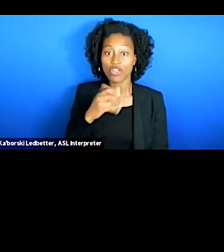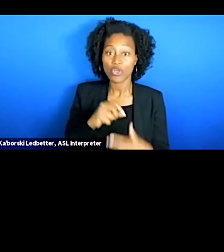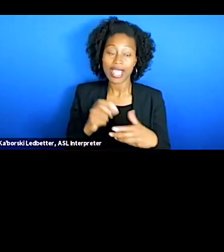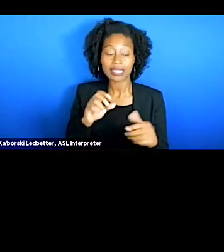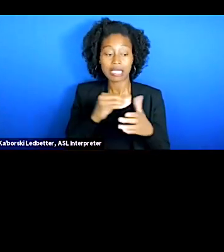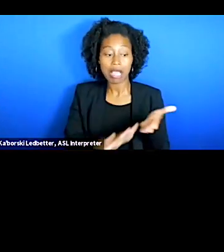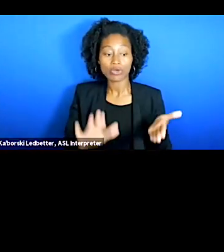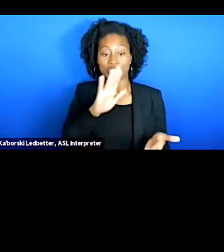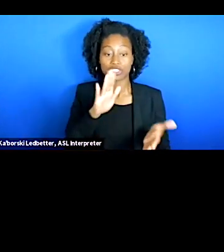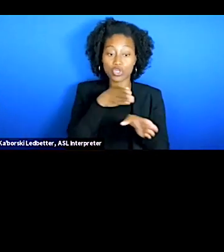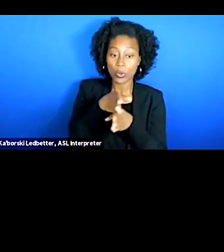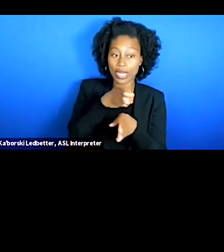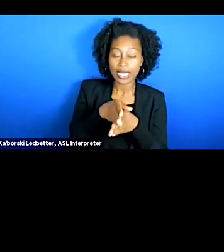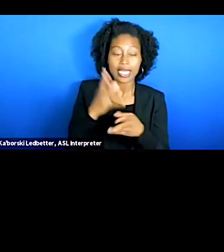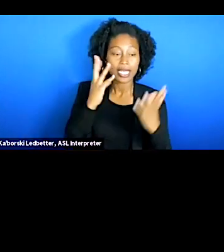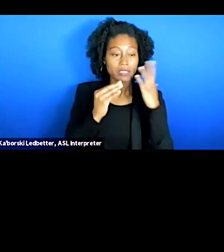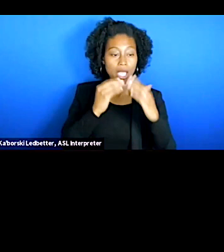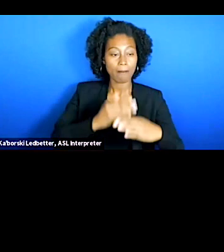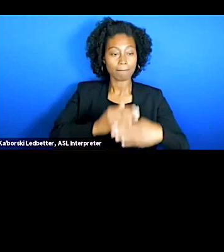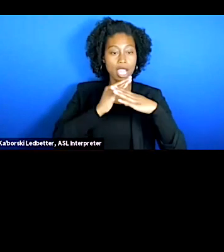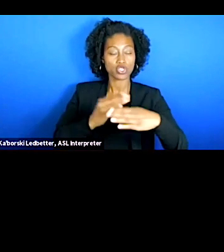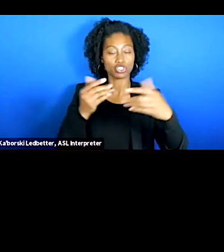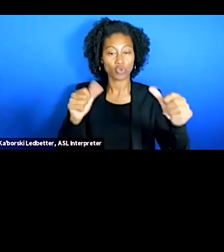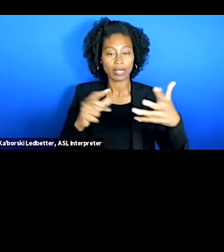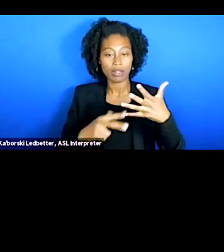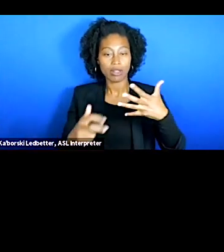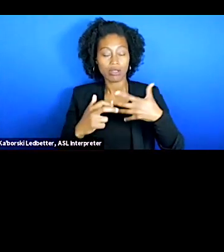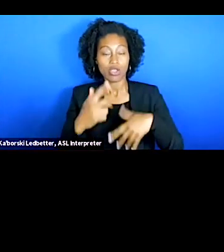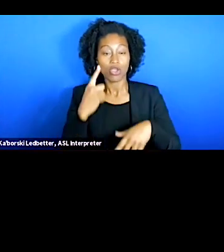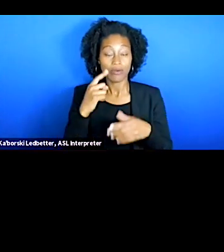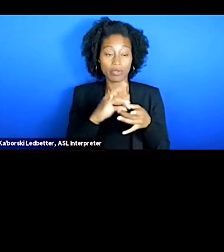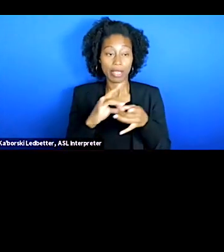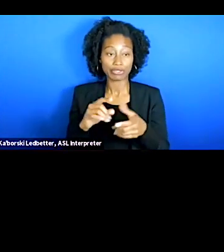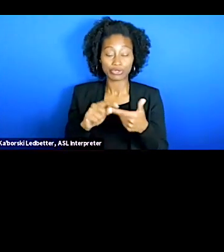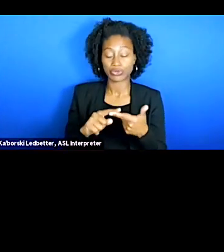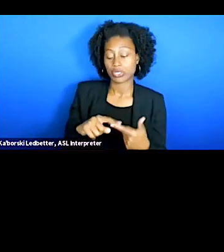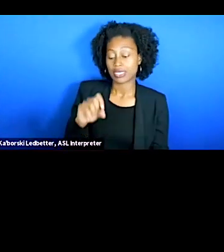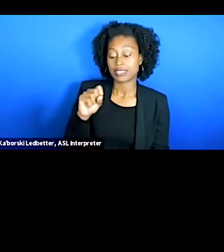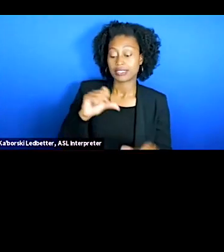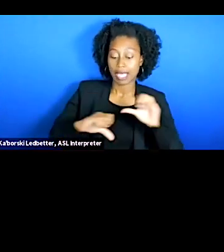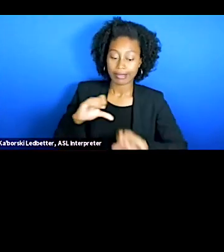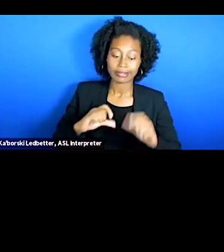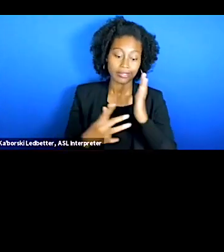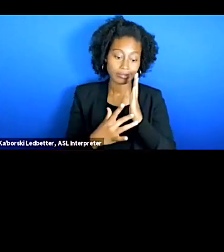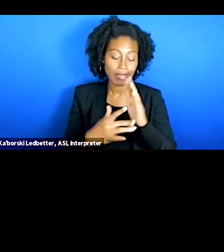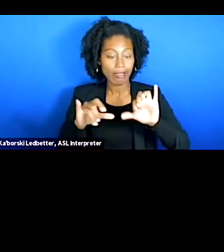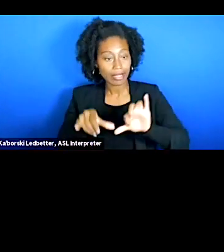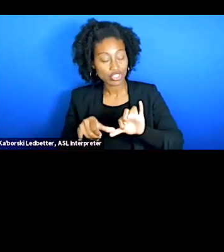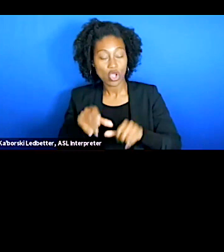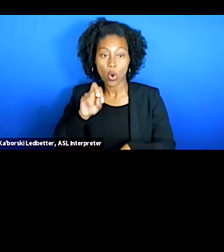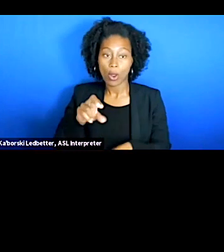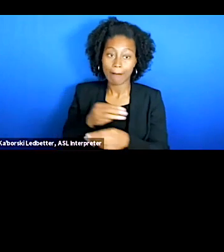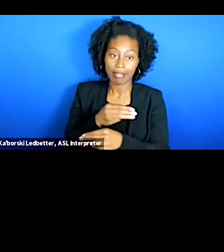experience supports and barriers on their pathways in science, technology, engineering, or mathematics, or STEM?